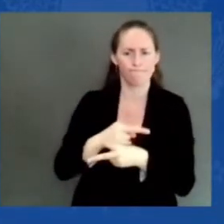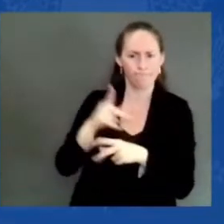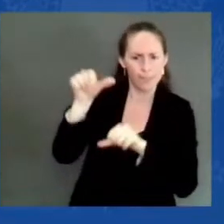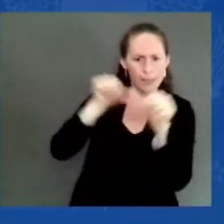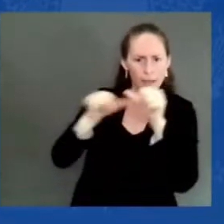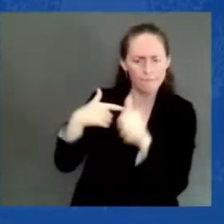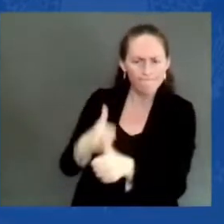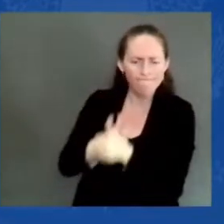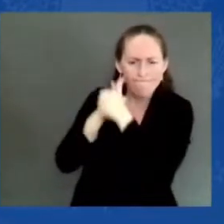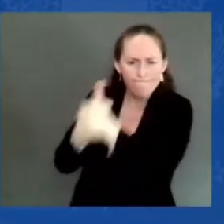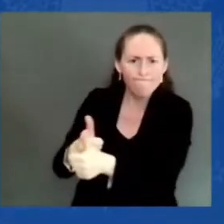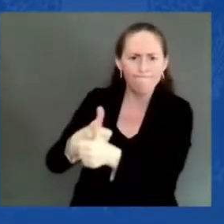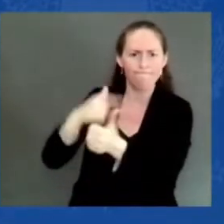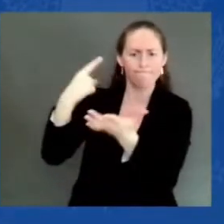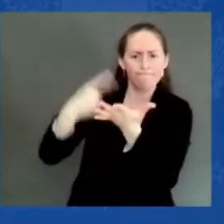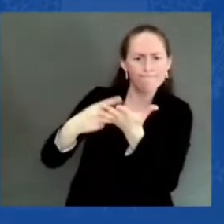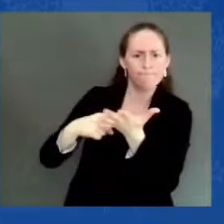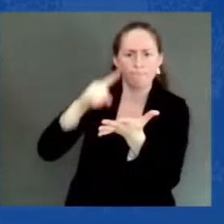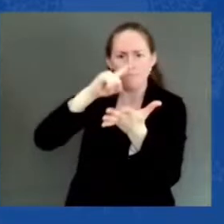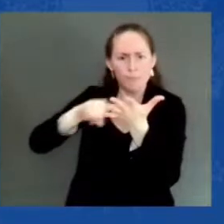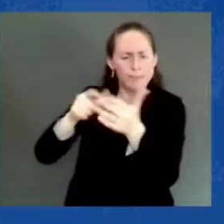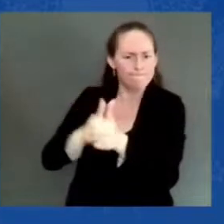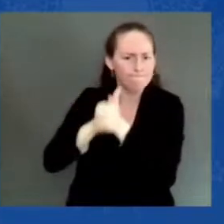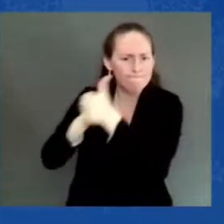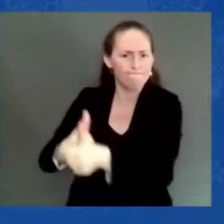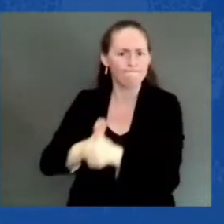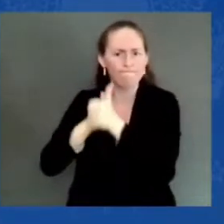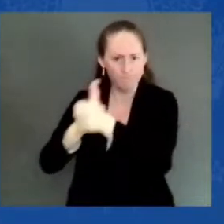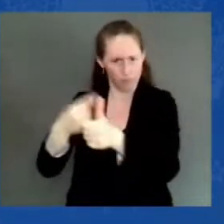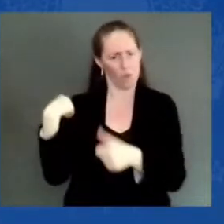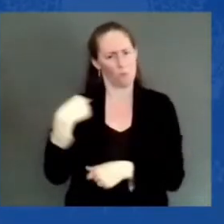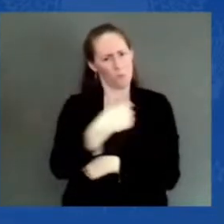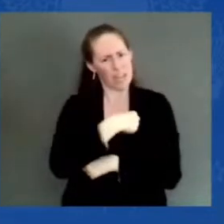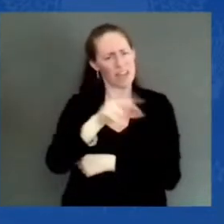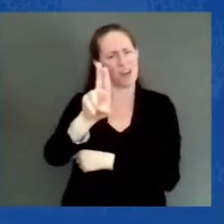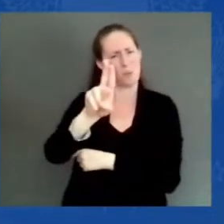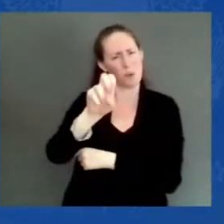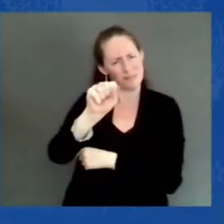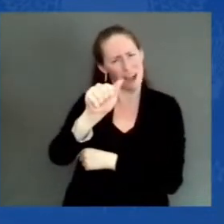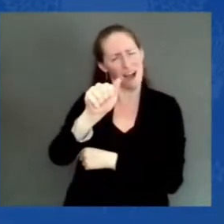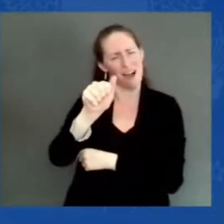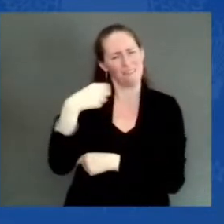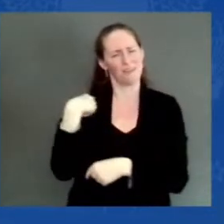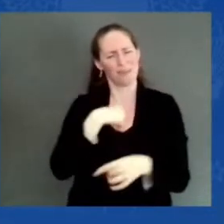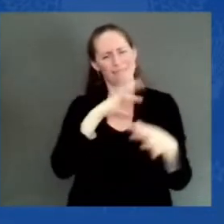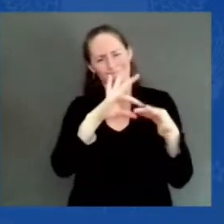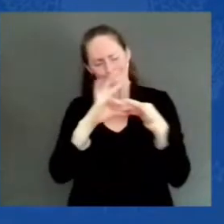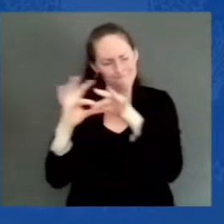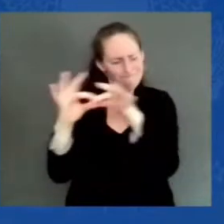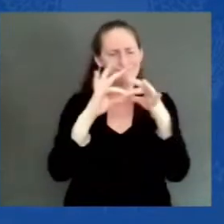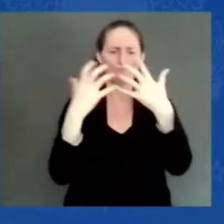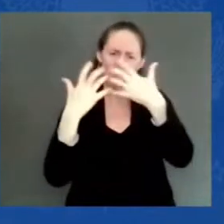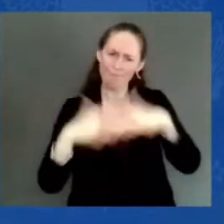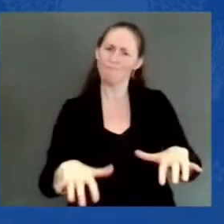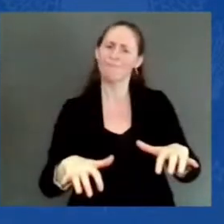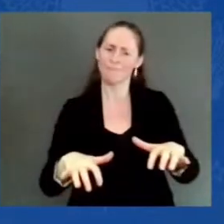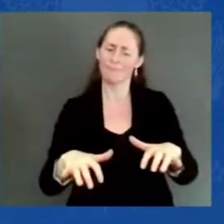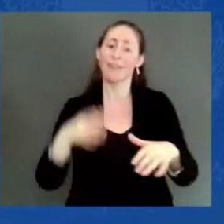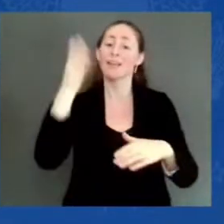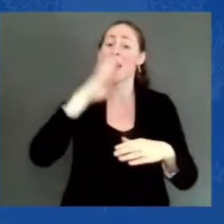together, as the United States of America, we'll get this done. God bless you all, and may God protect our troops. Thank you.